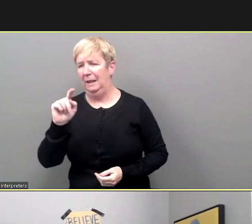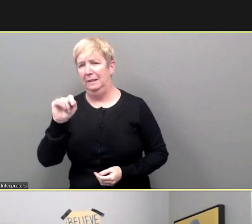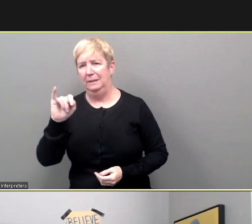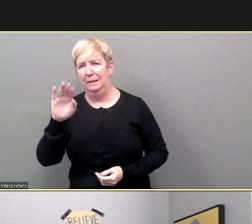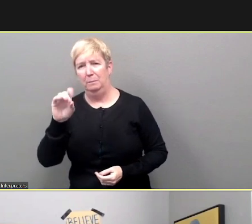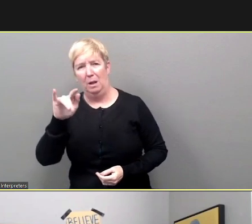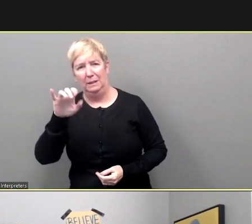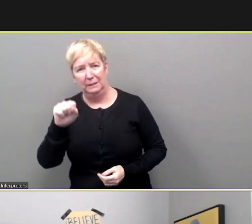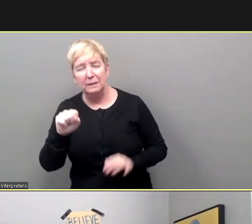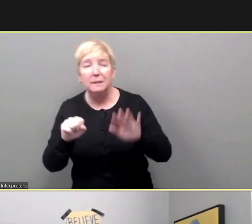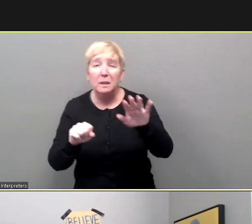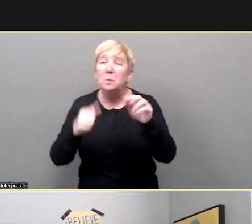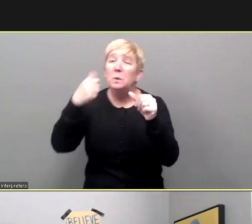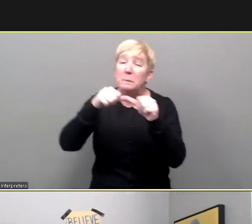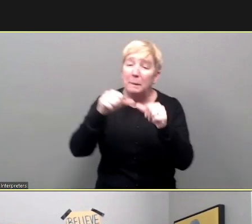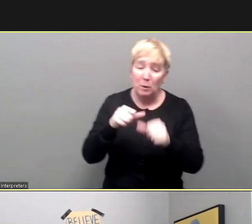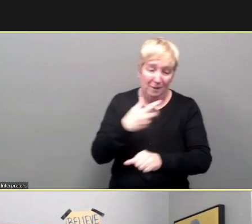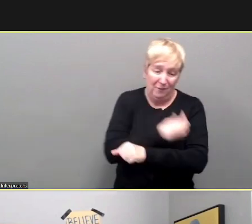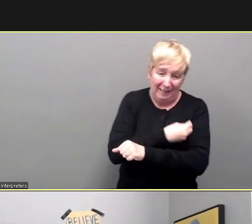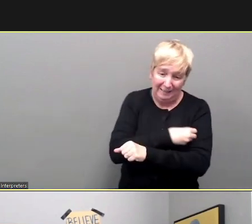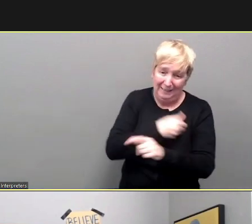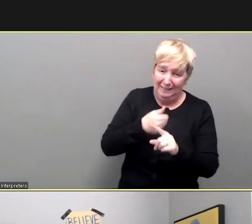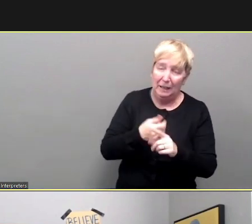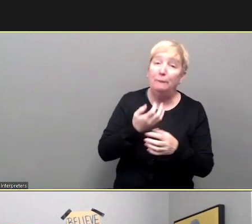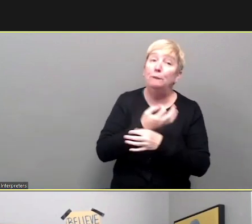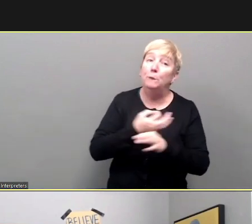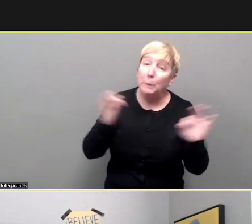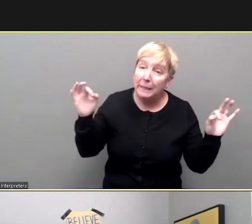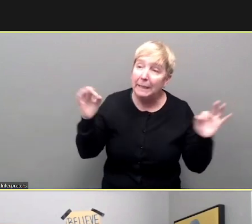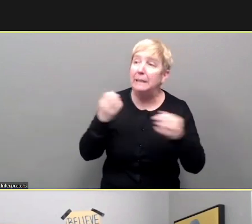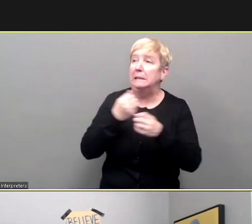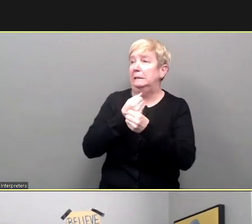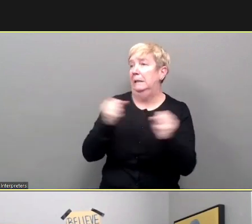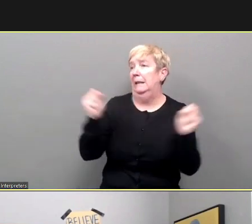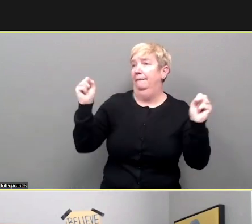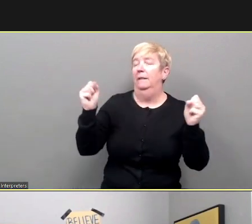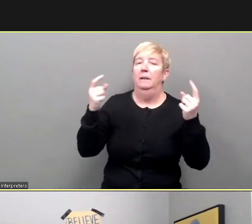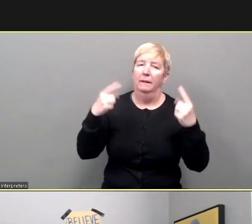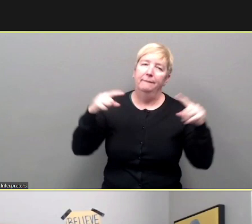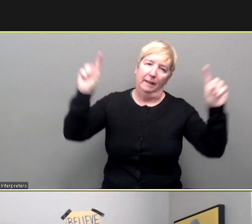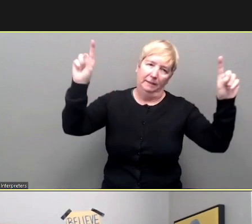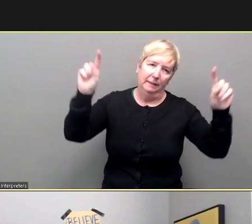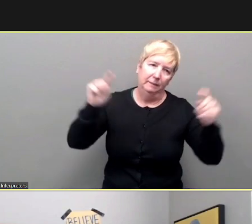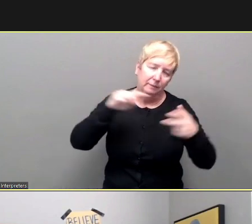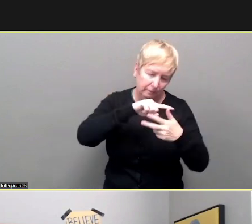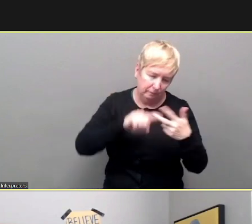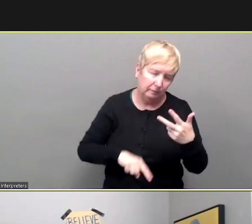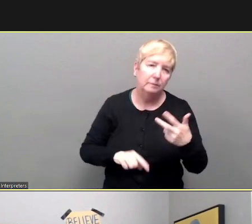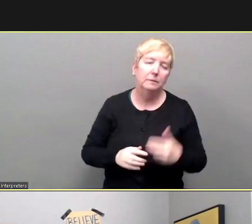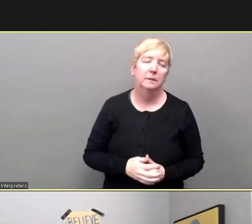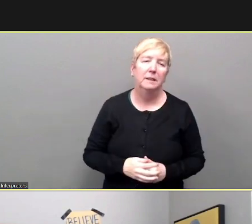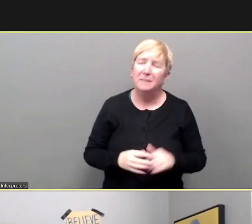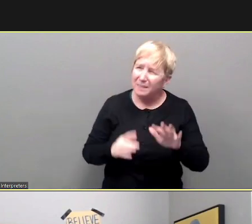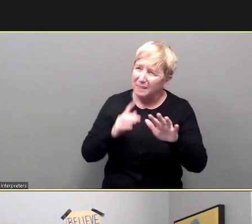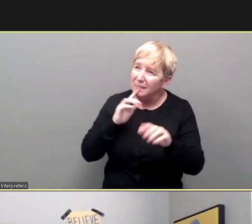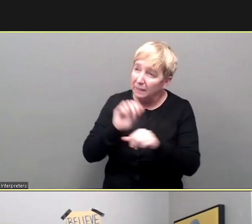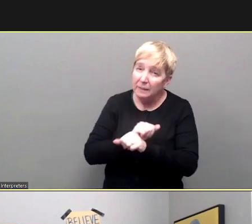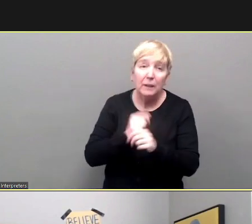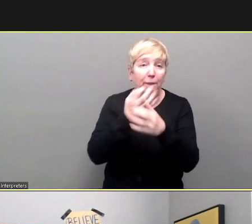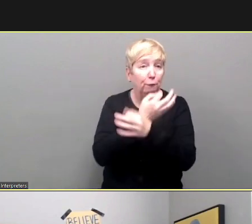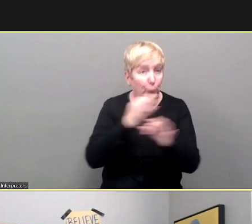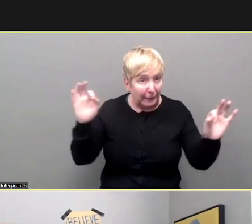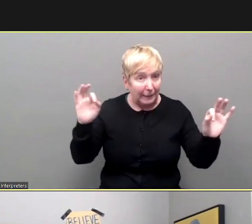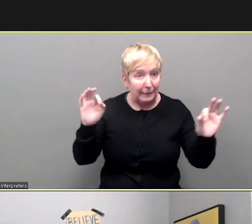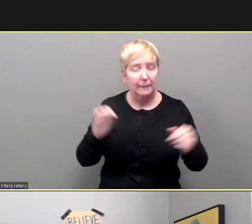effective. One of the things we're trying to let people know is that just remember it really is free. If you go to